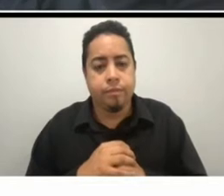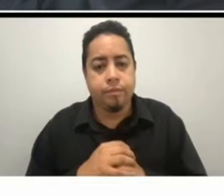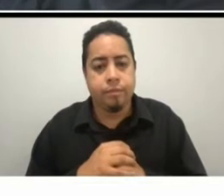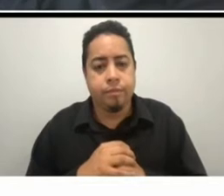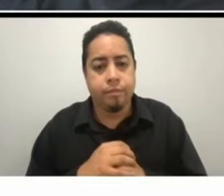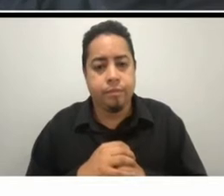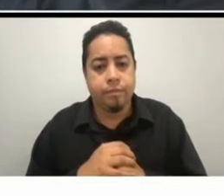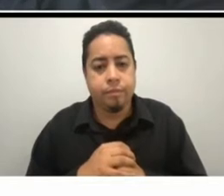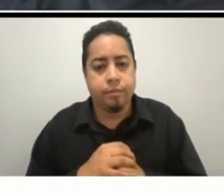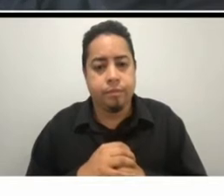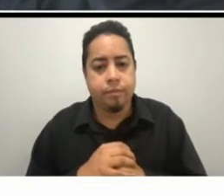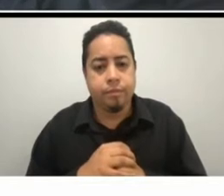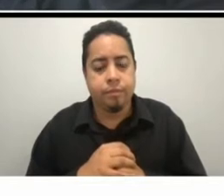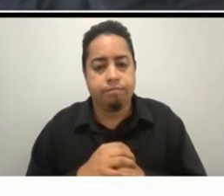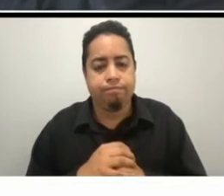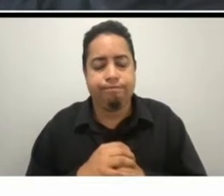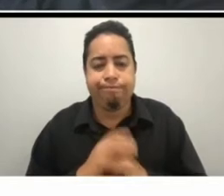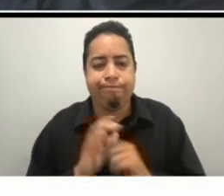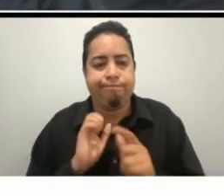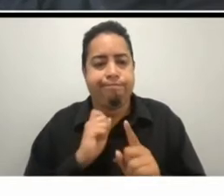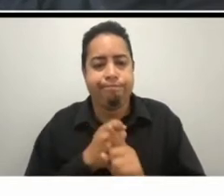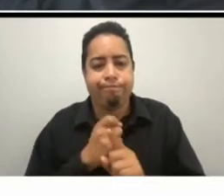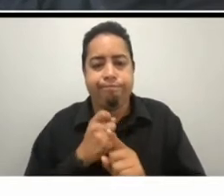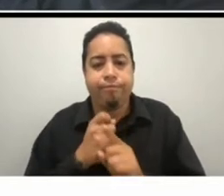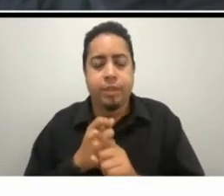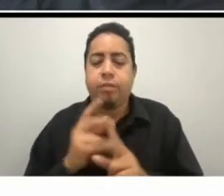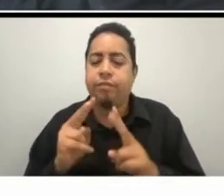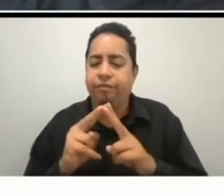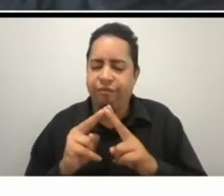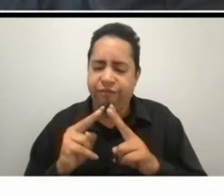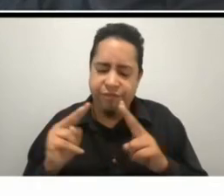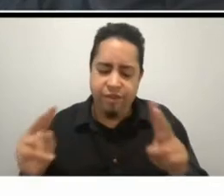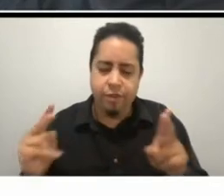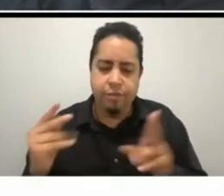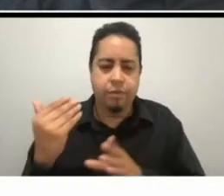So it was disturbing. It was disturbing.